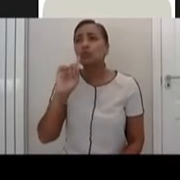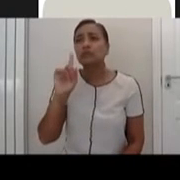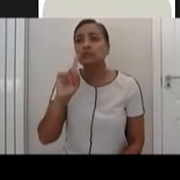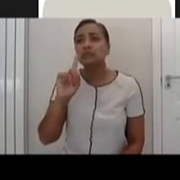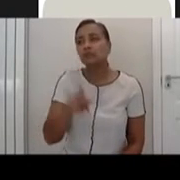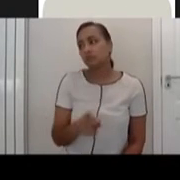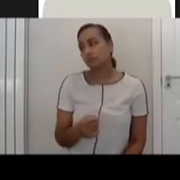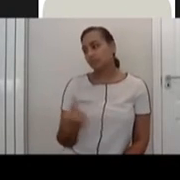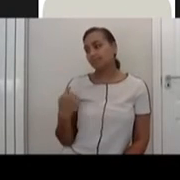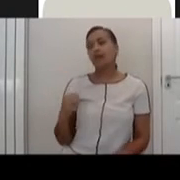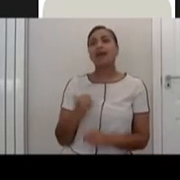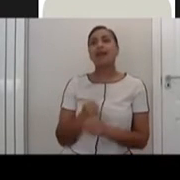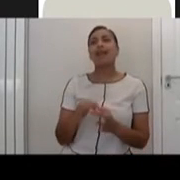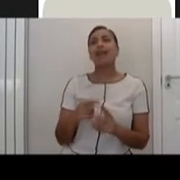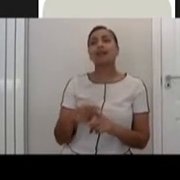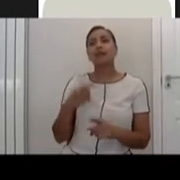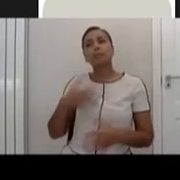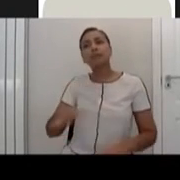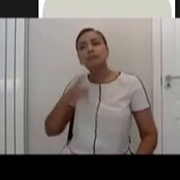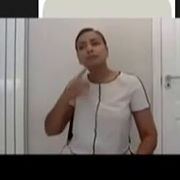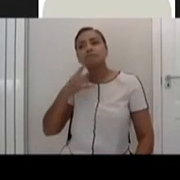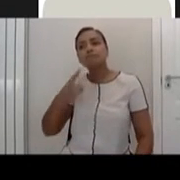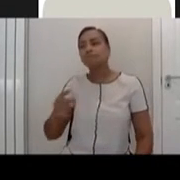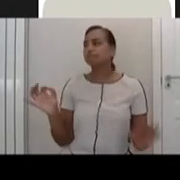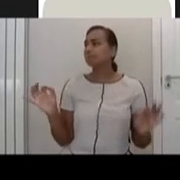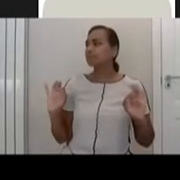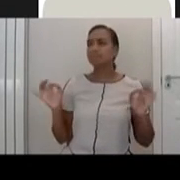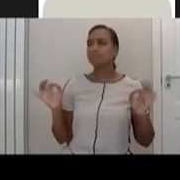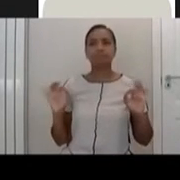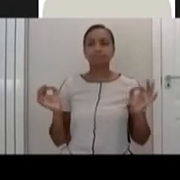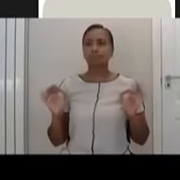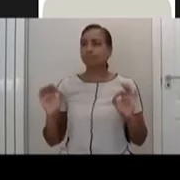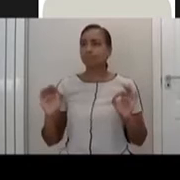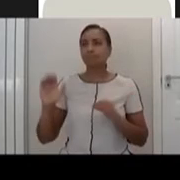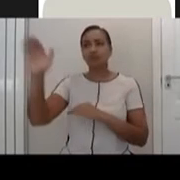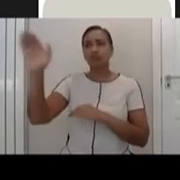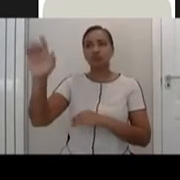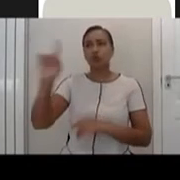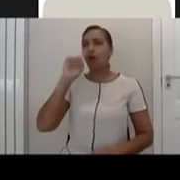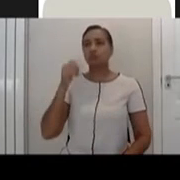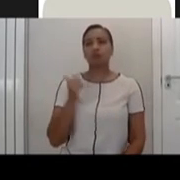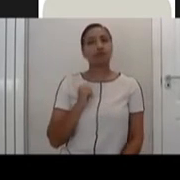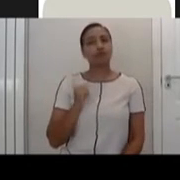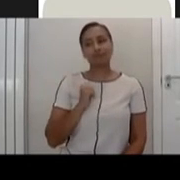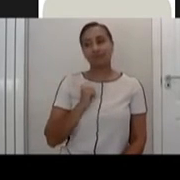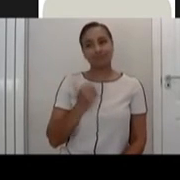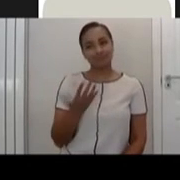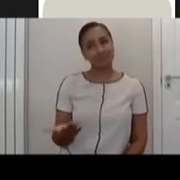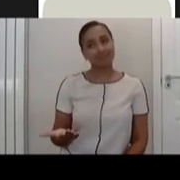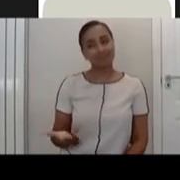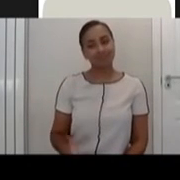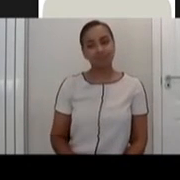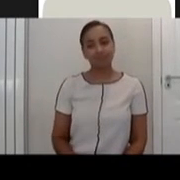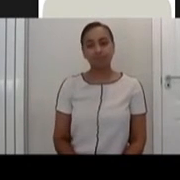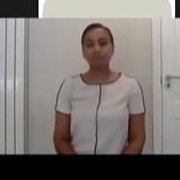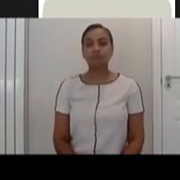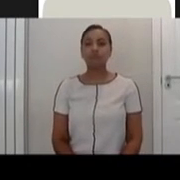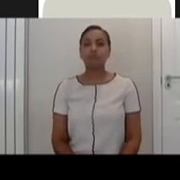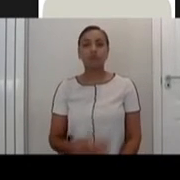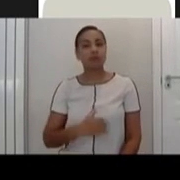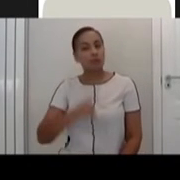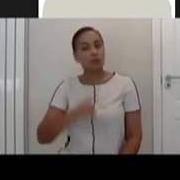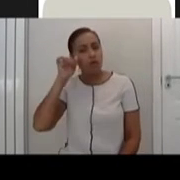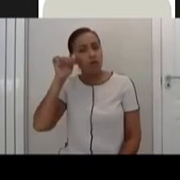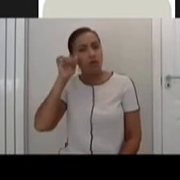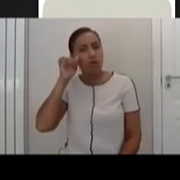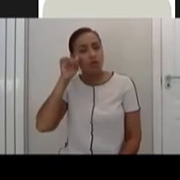said, you know, none of us have a crystal ball, but we can see, and sort of particularly if we look at